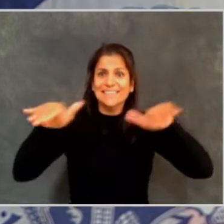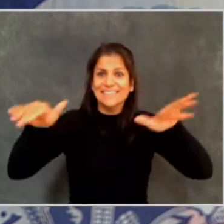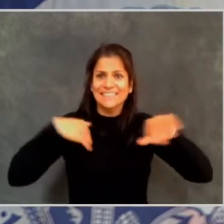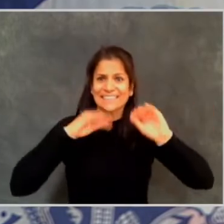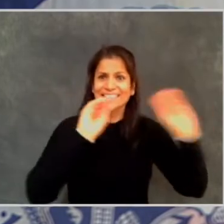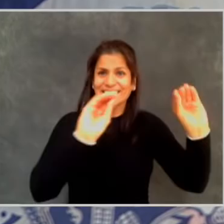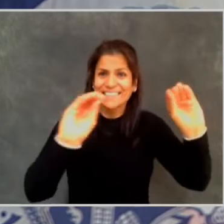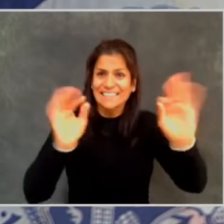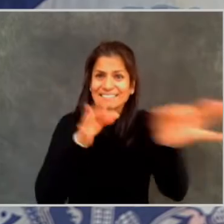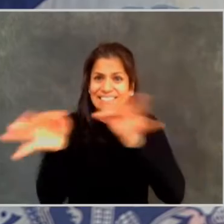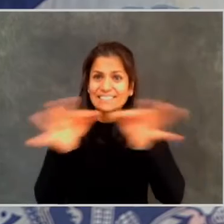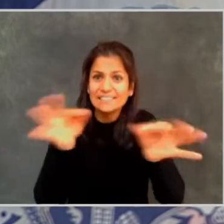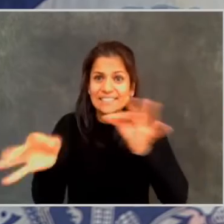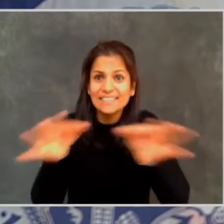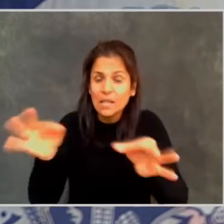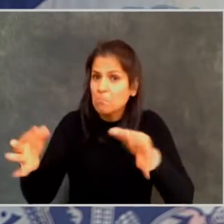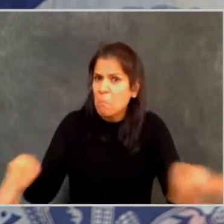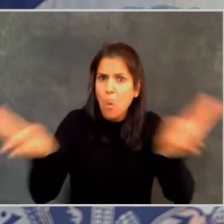nature,